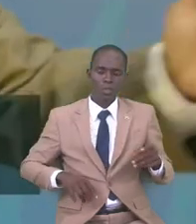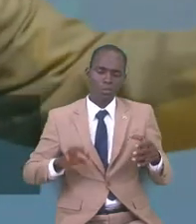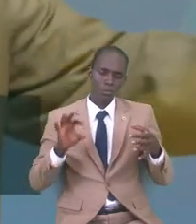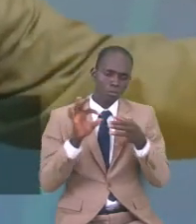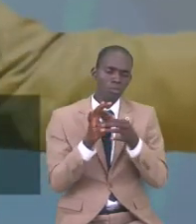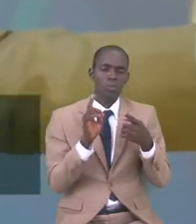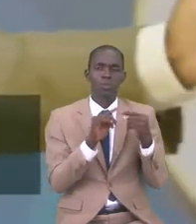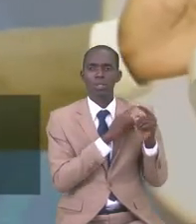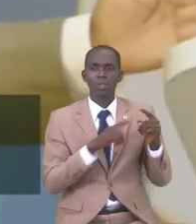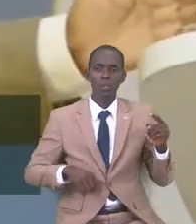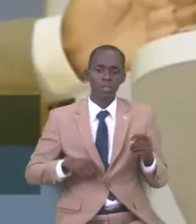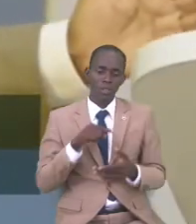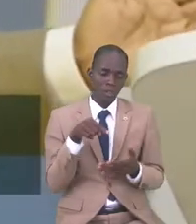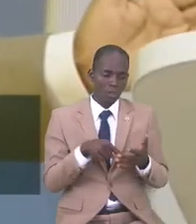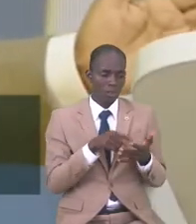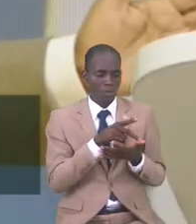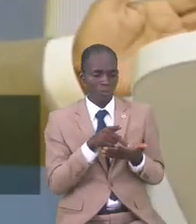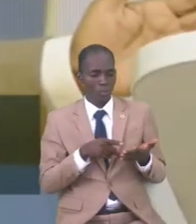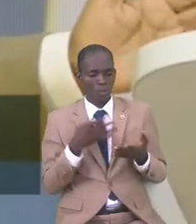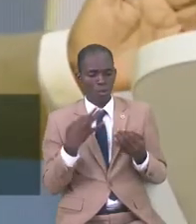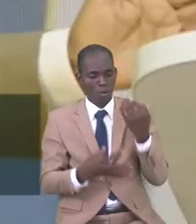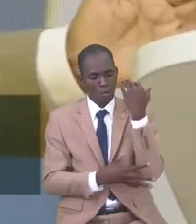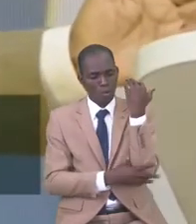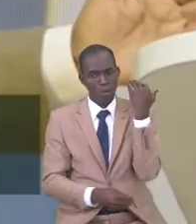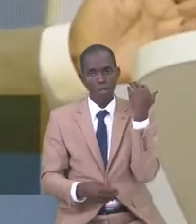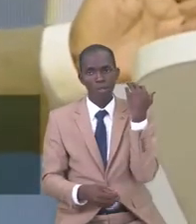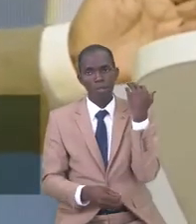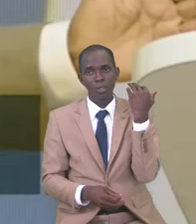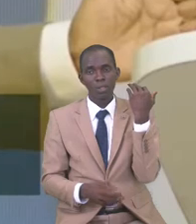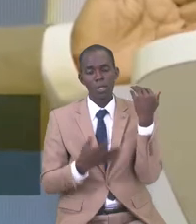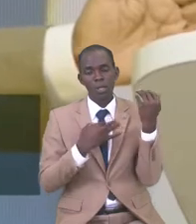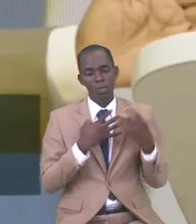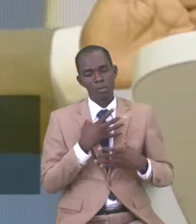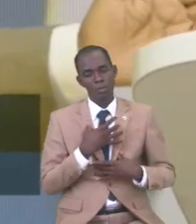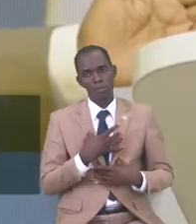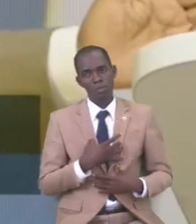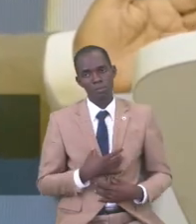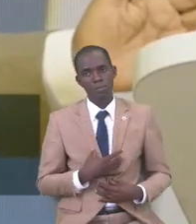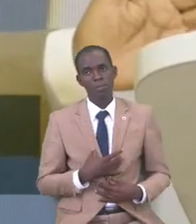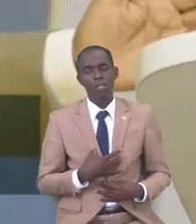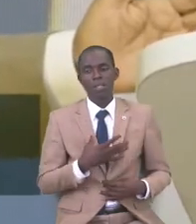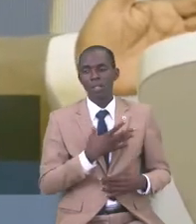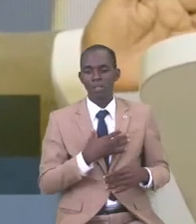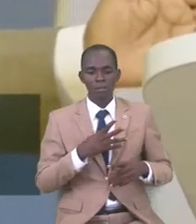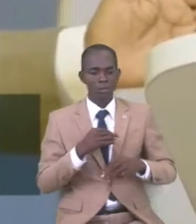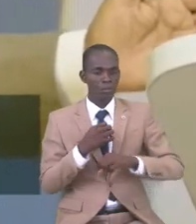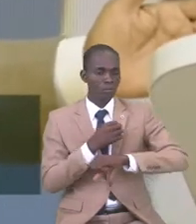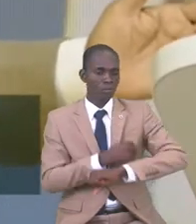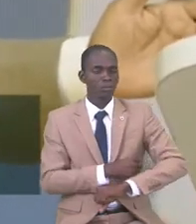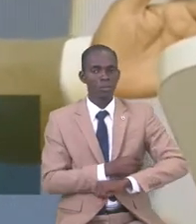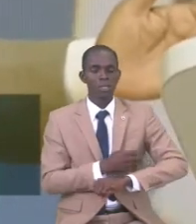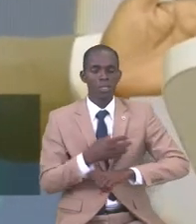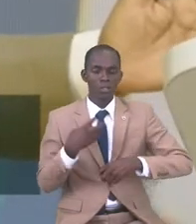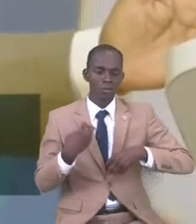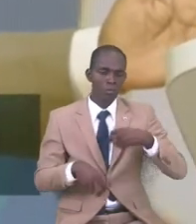Lord, this segment of poverty and famine and insecurity and